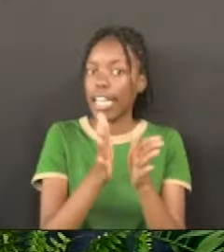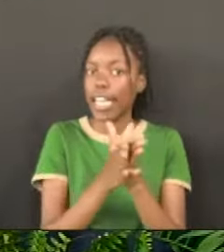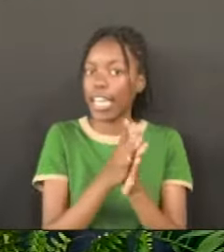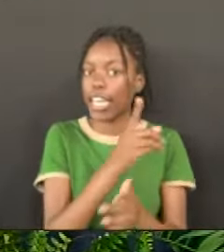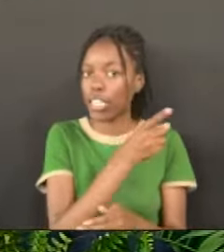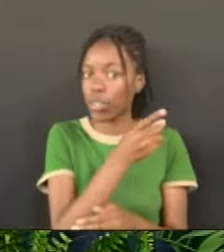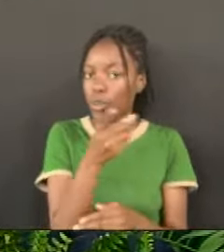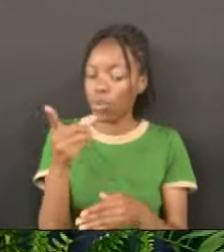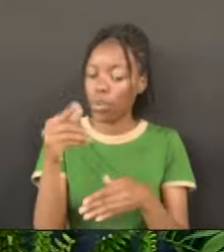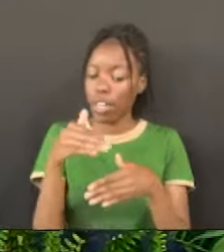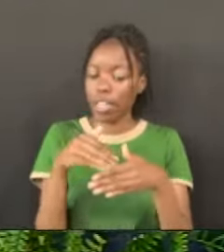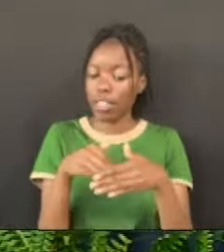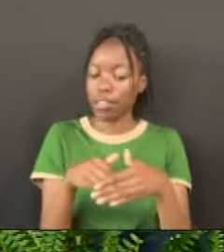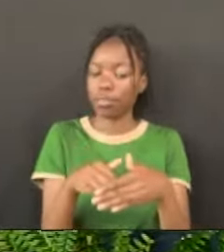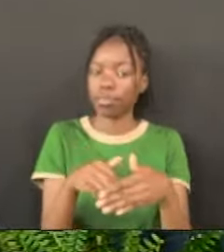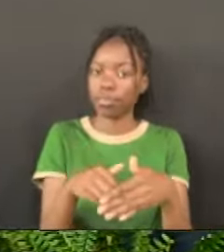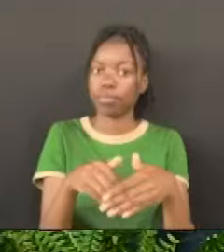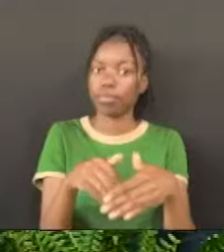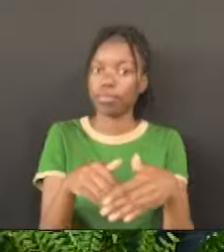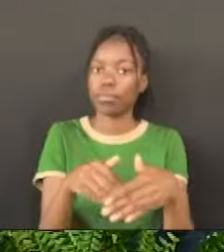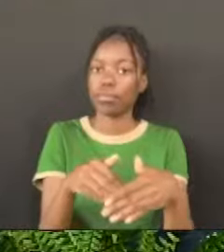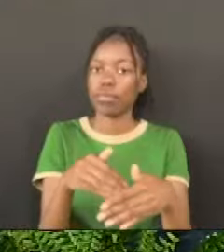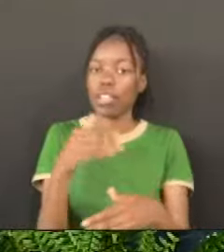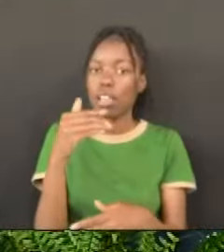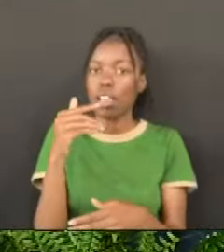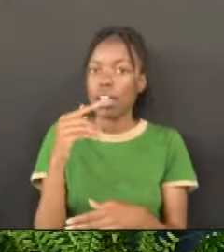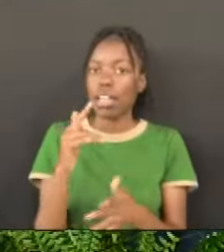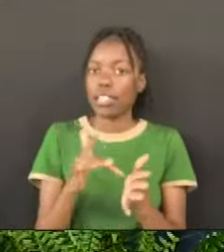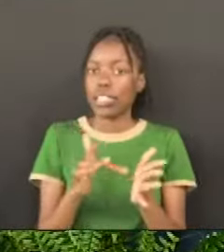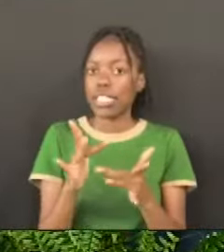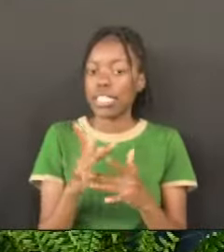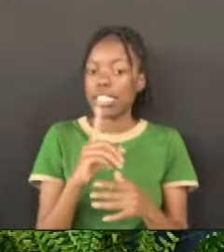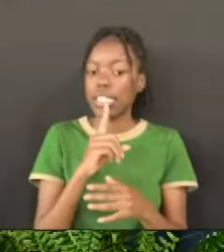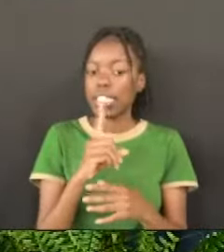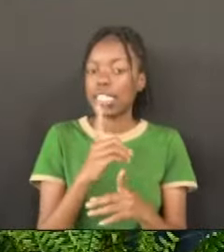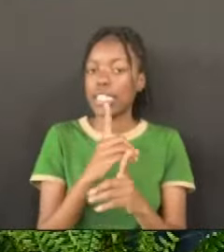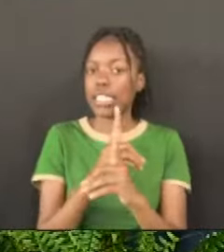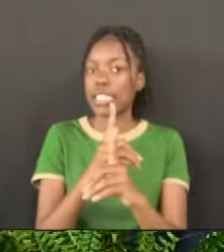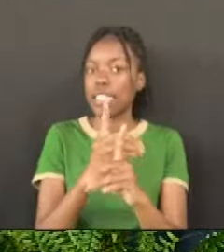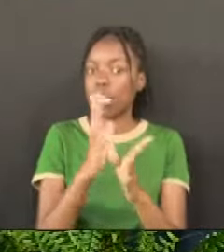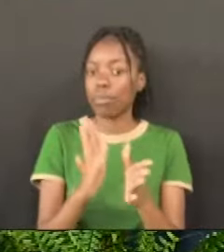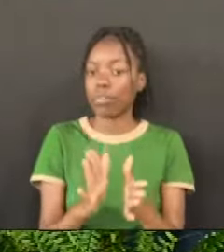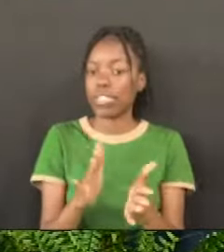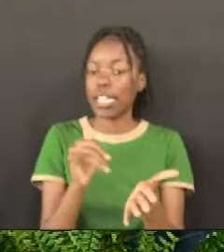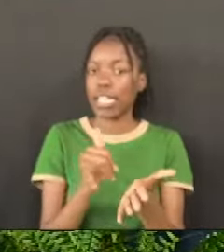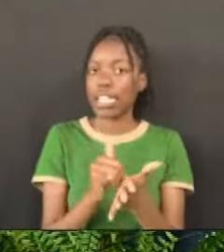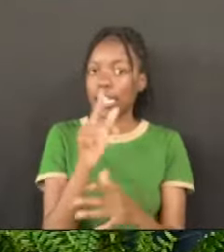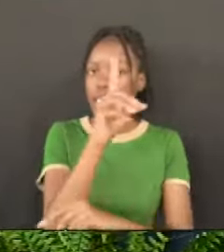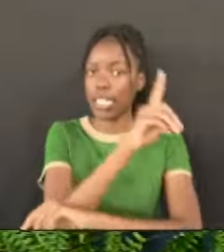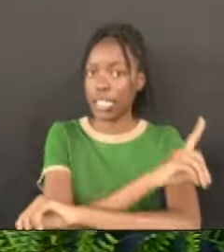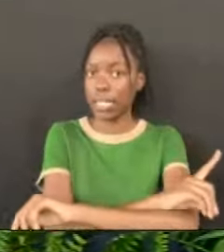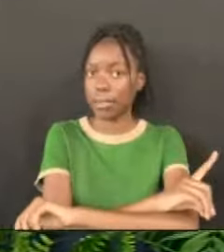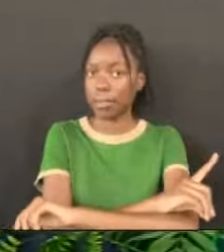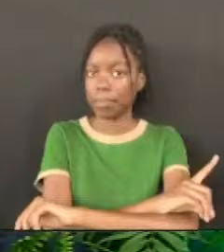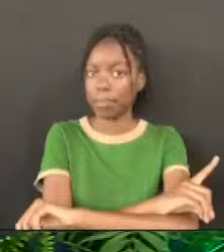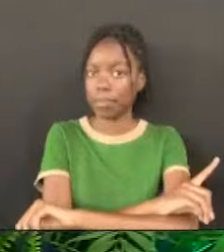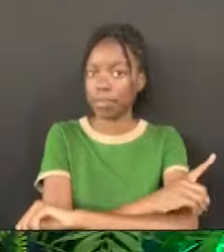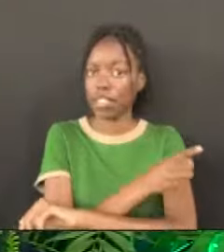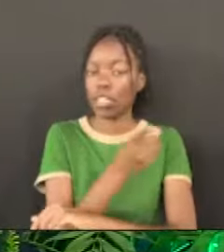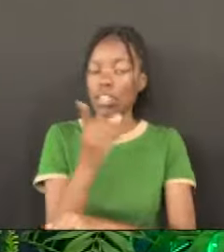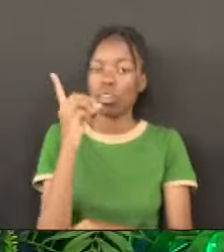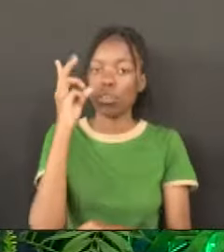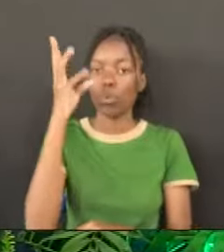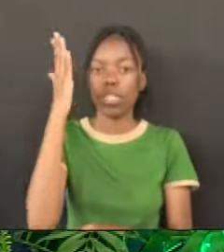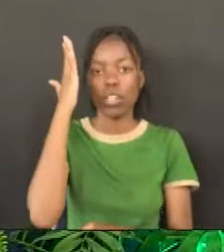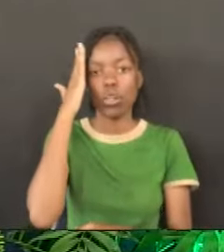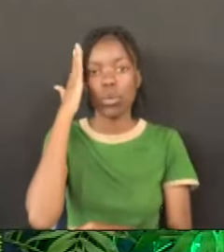are following. So Jesus tells them, at that day you will know that